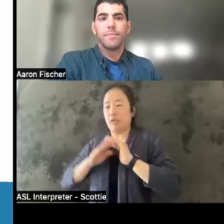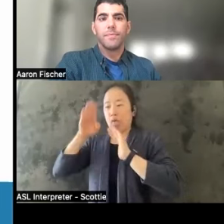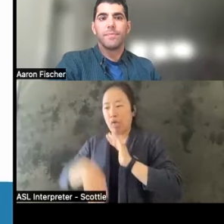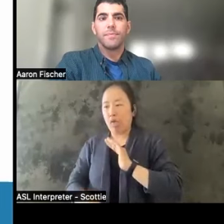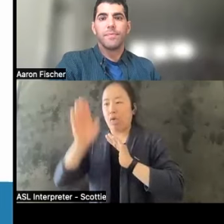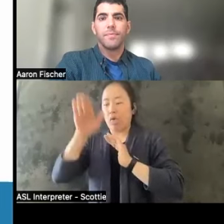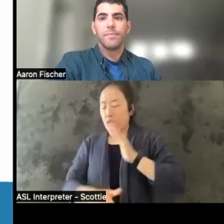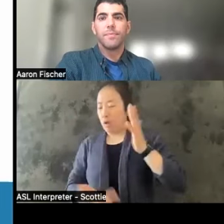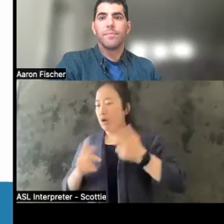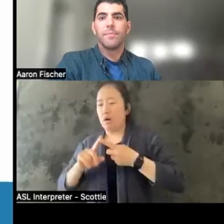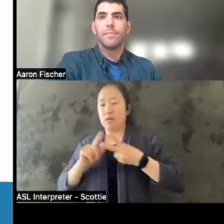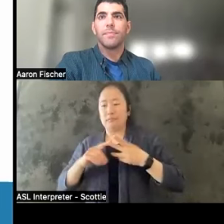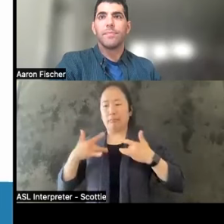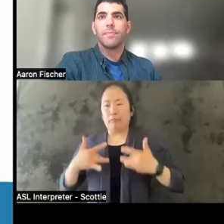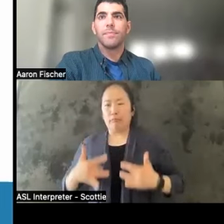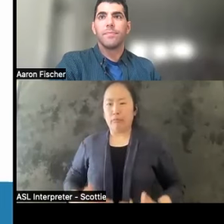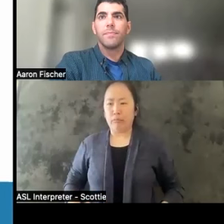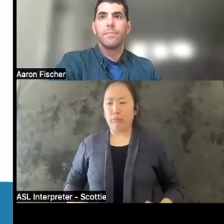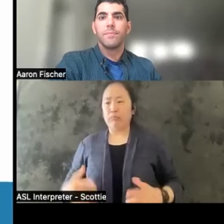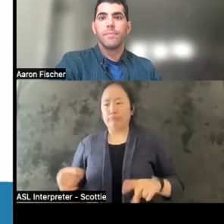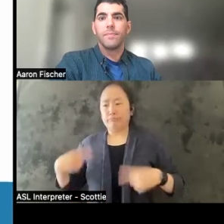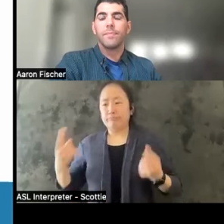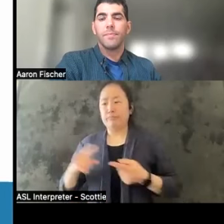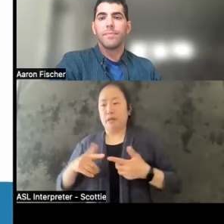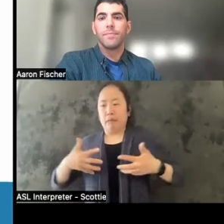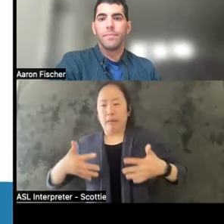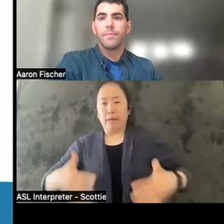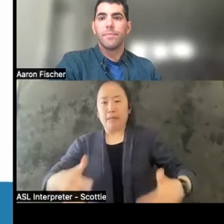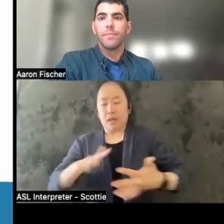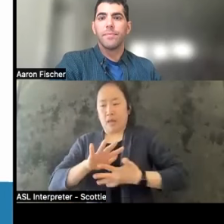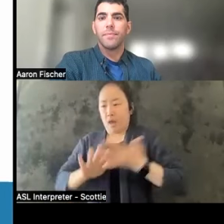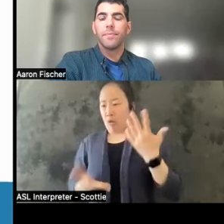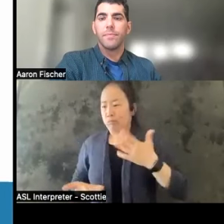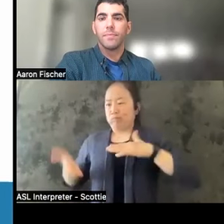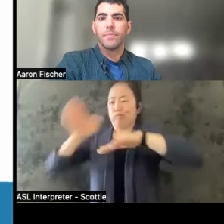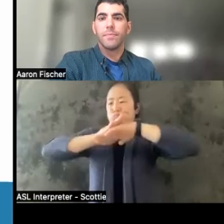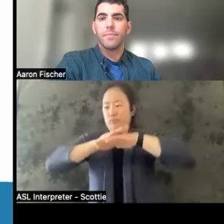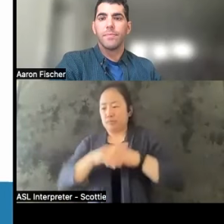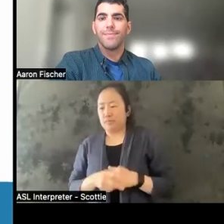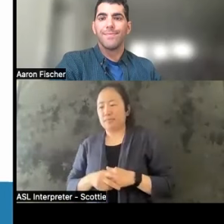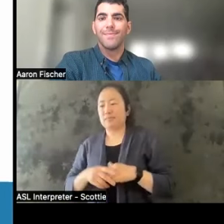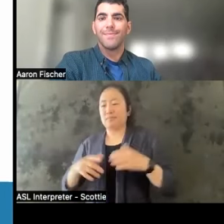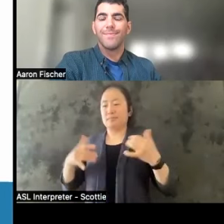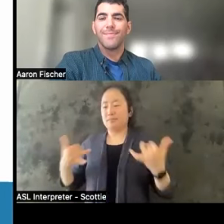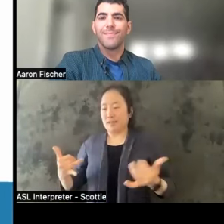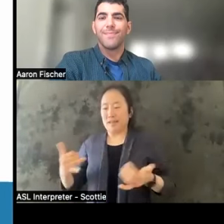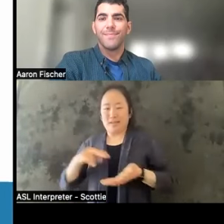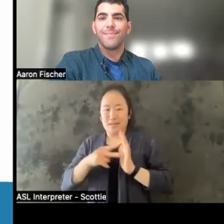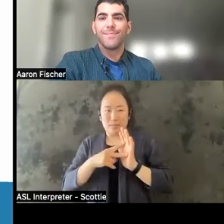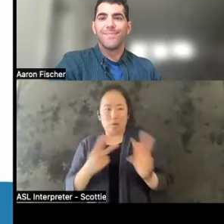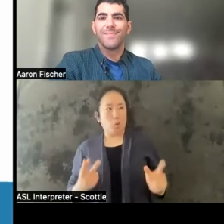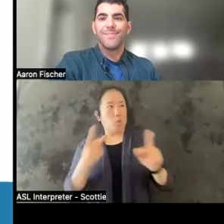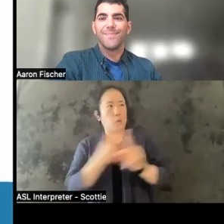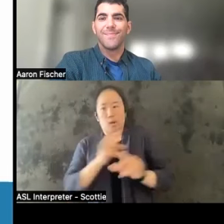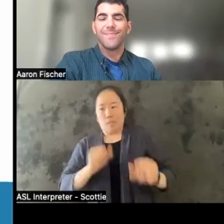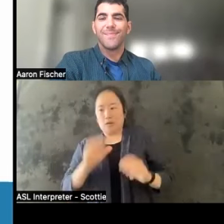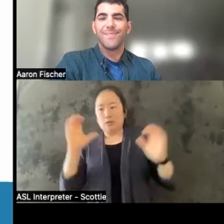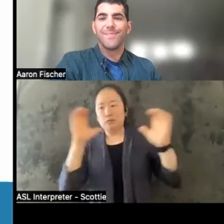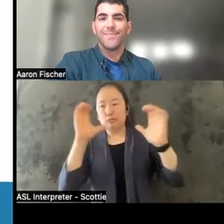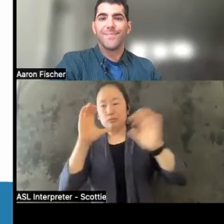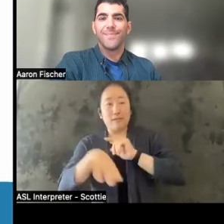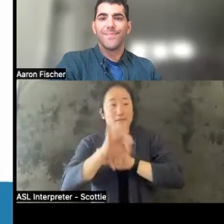what are the possible legal violations here? This is Brian. I'll start and invite Aaron to weigh